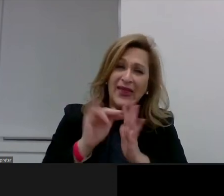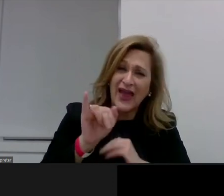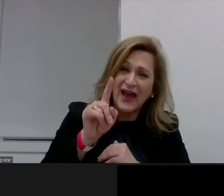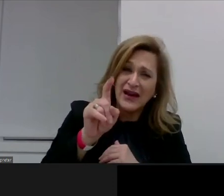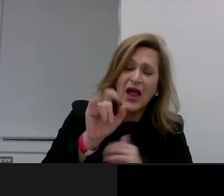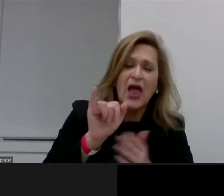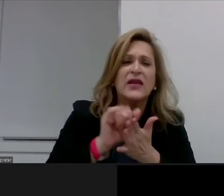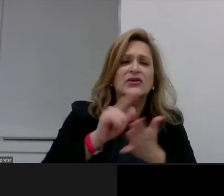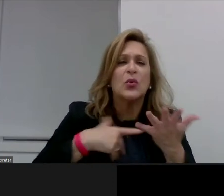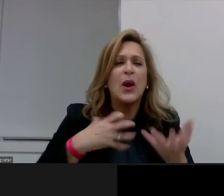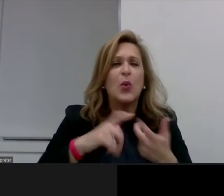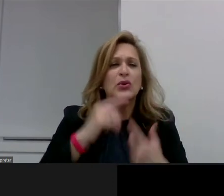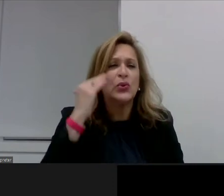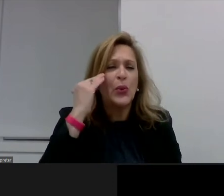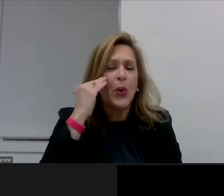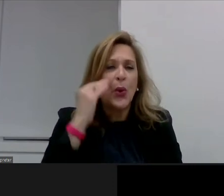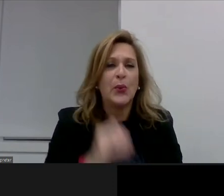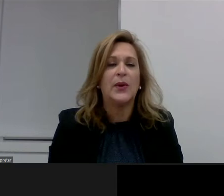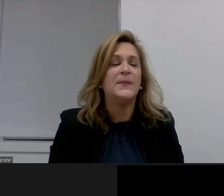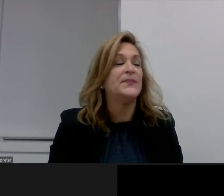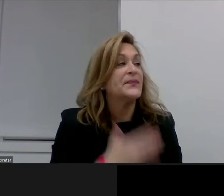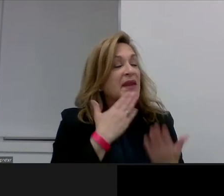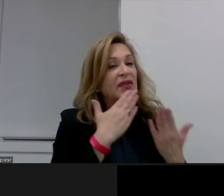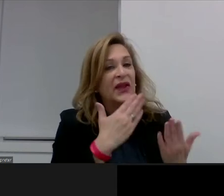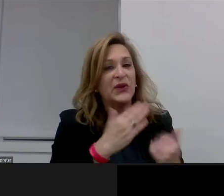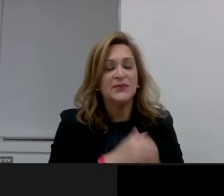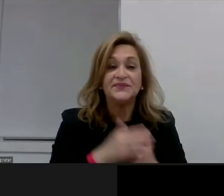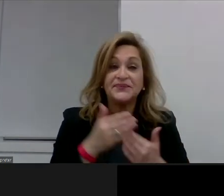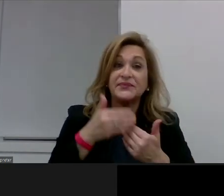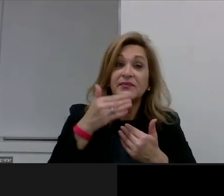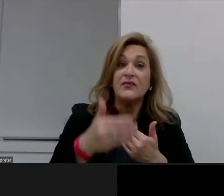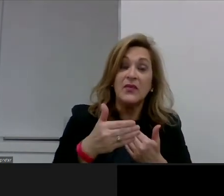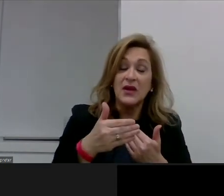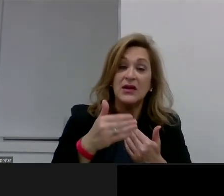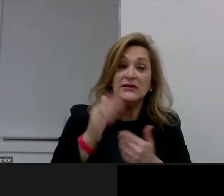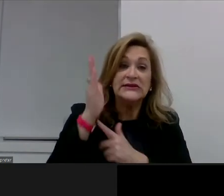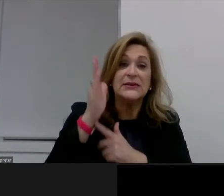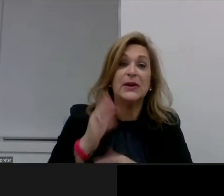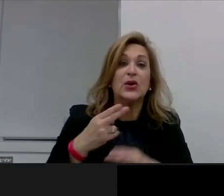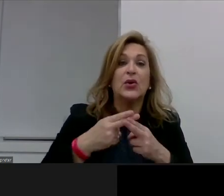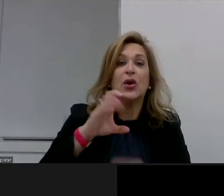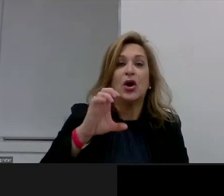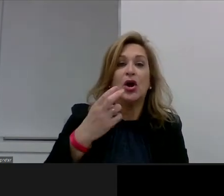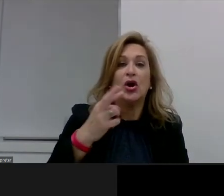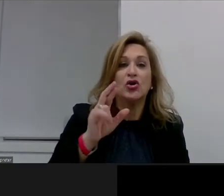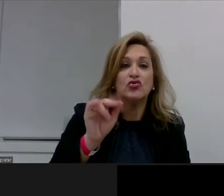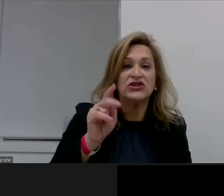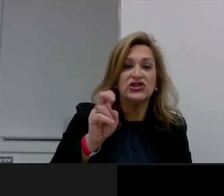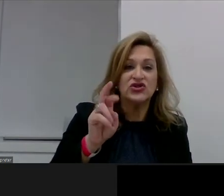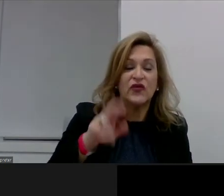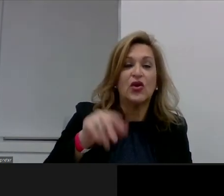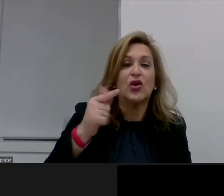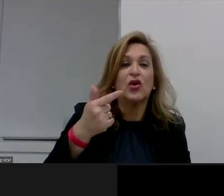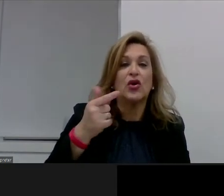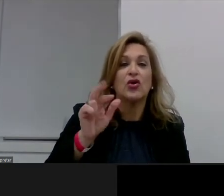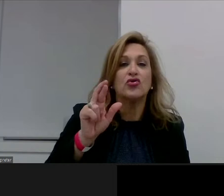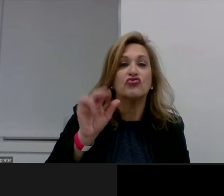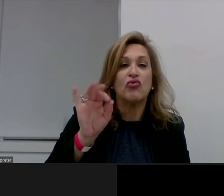Thank you. The next speaker is Christopher Greif, followed by Charles Muniz.